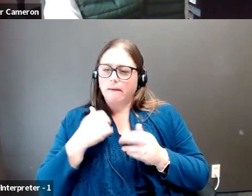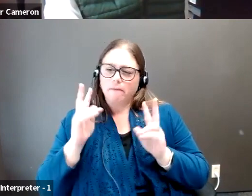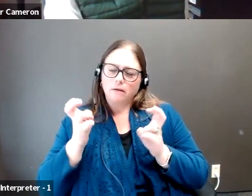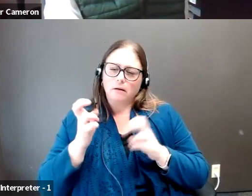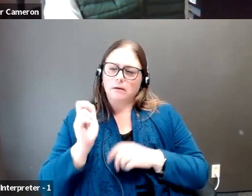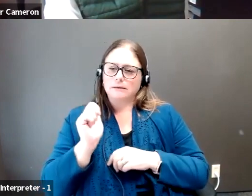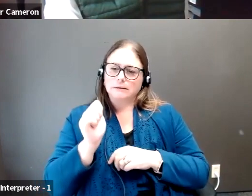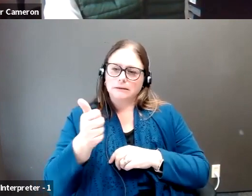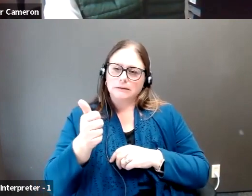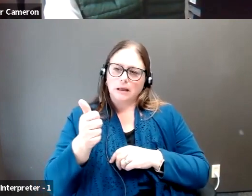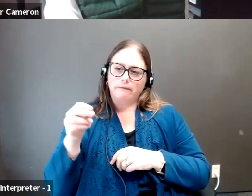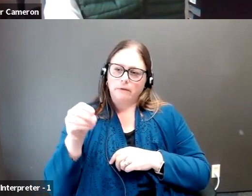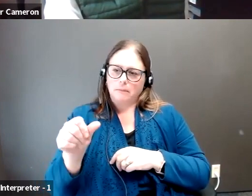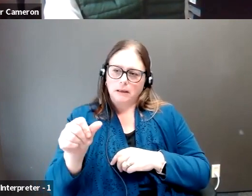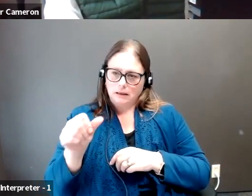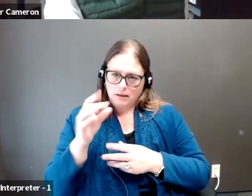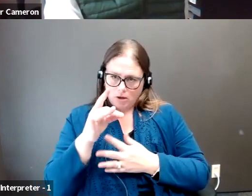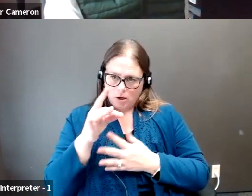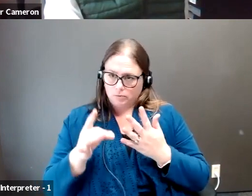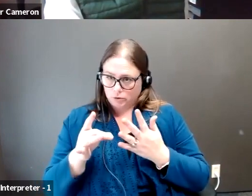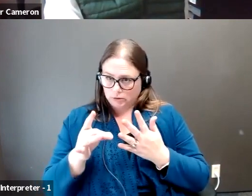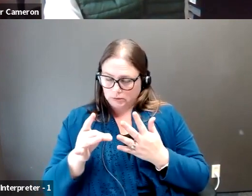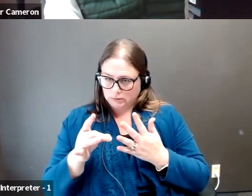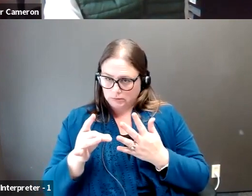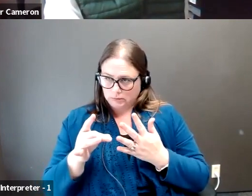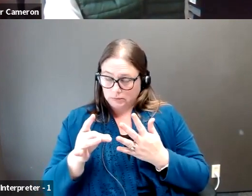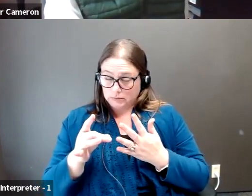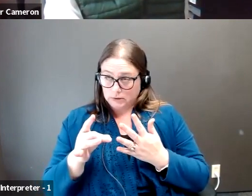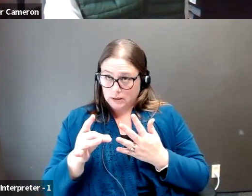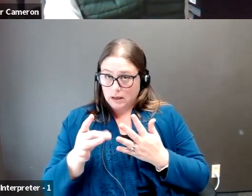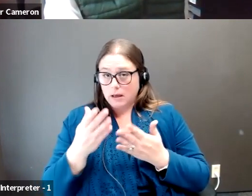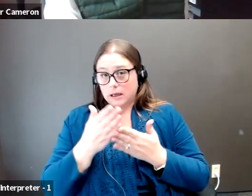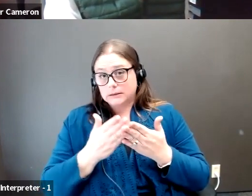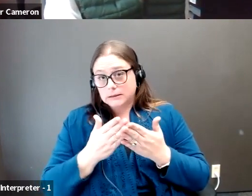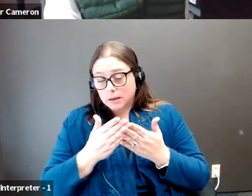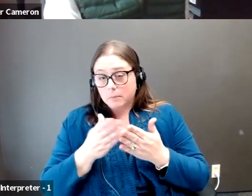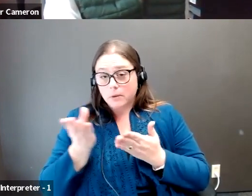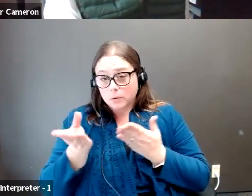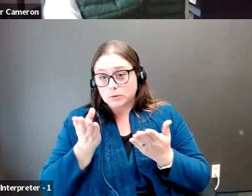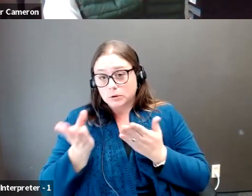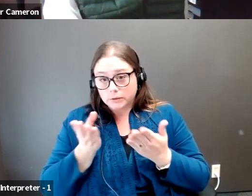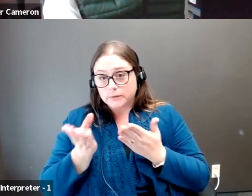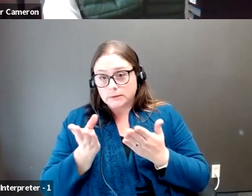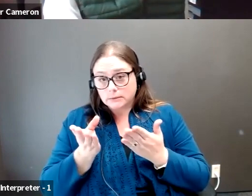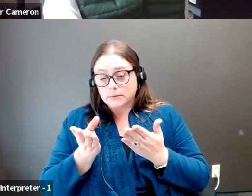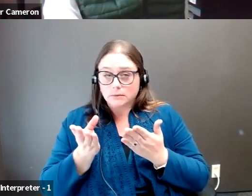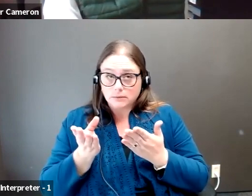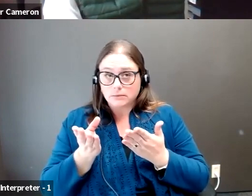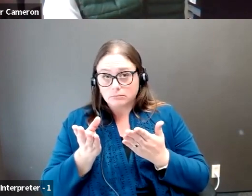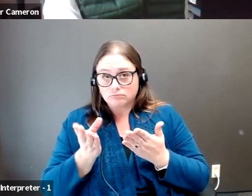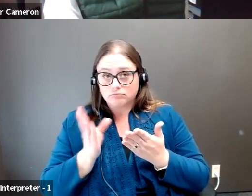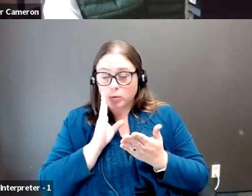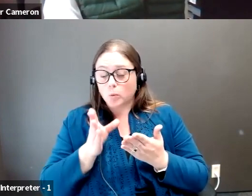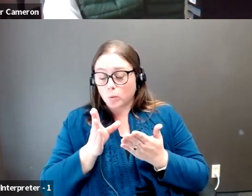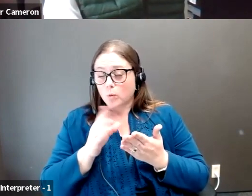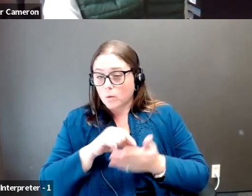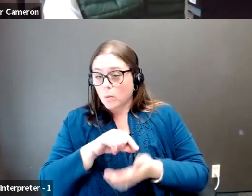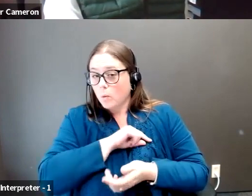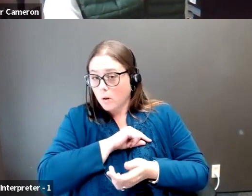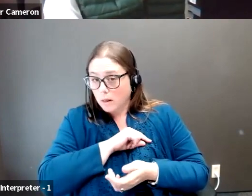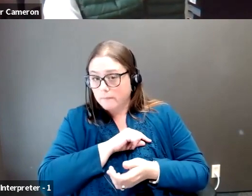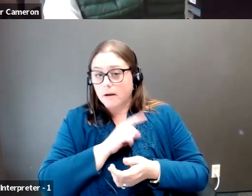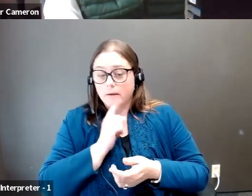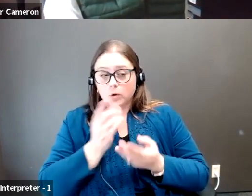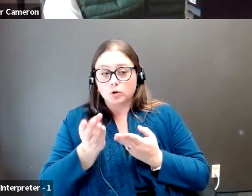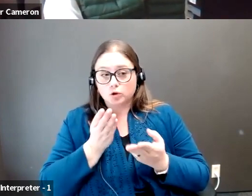options within the space, and also some of those same services would qualify for services purchased